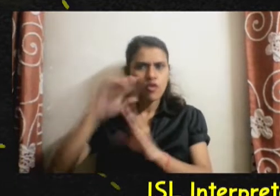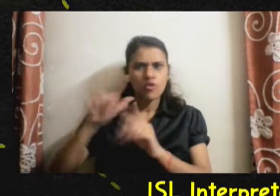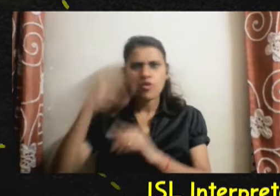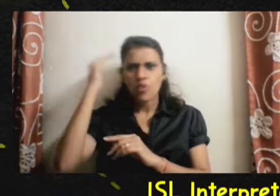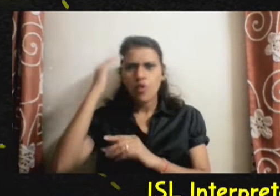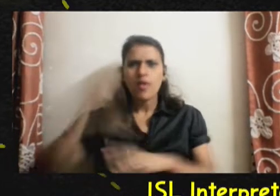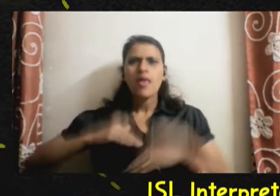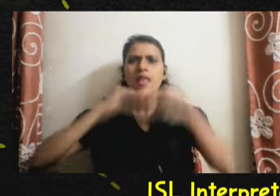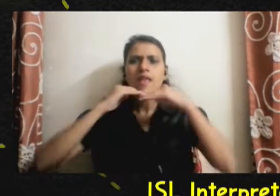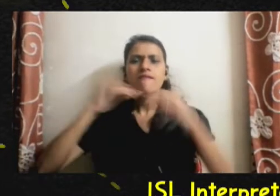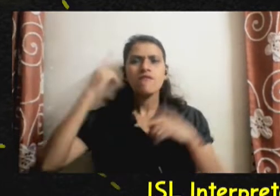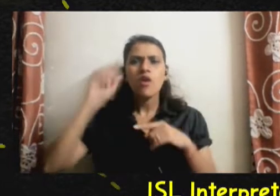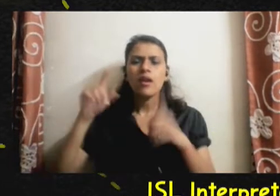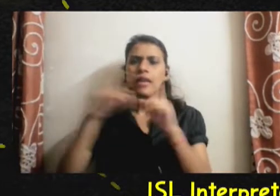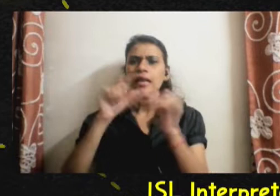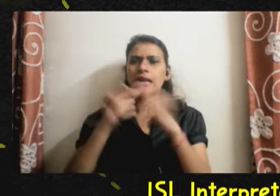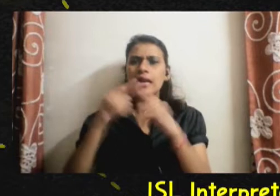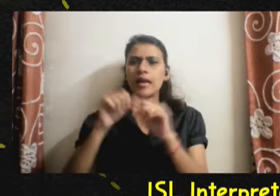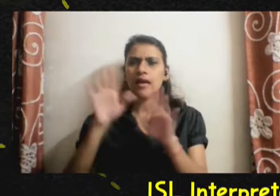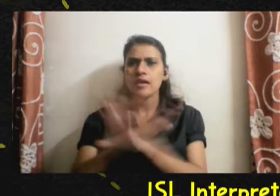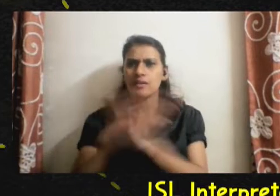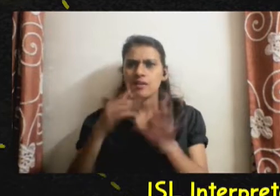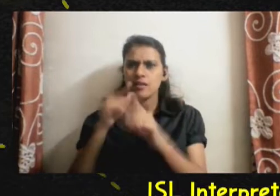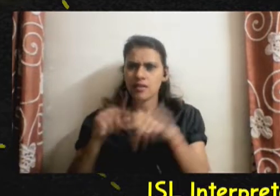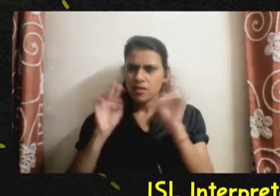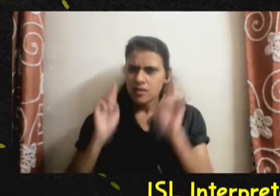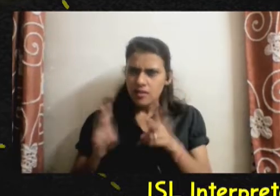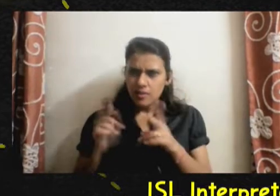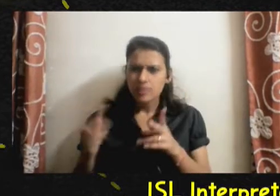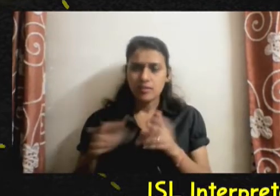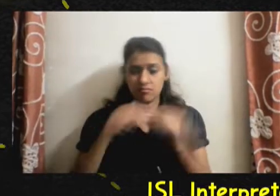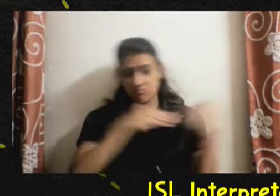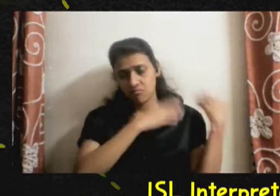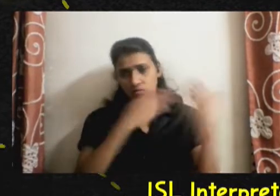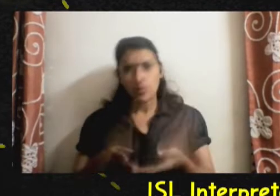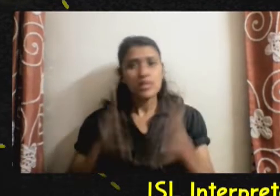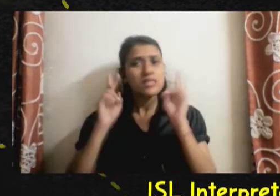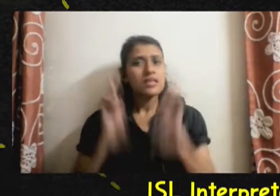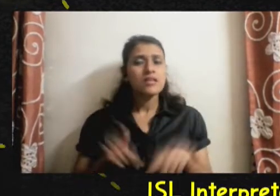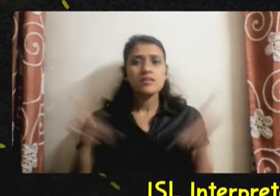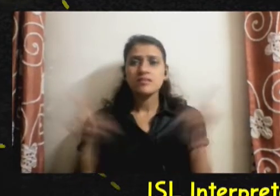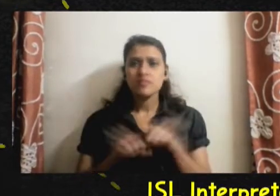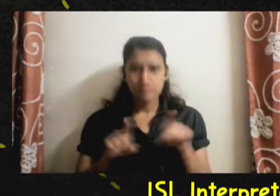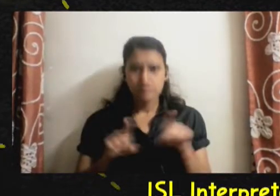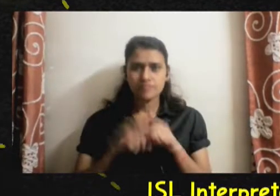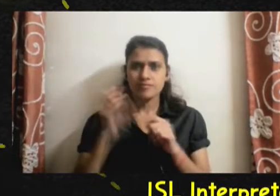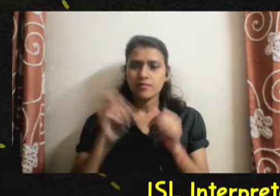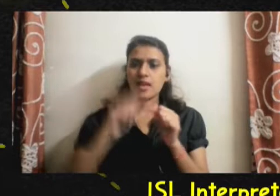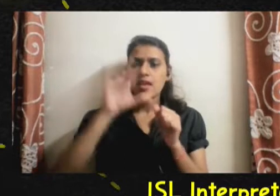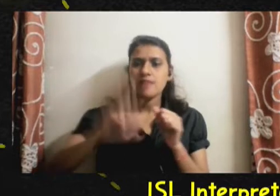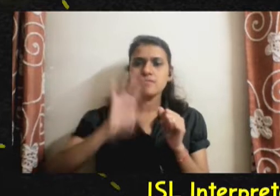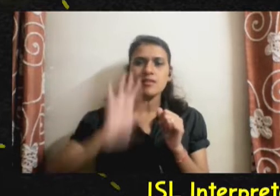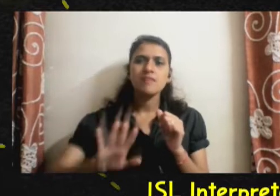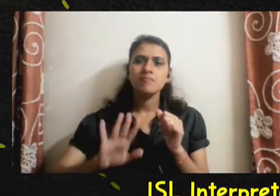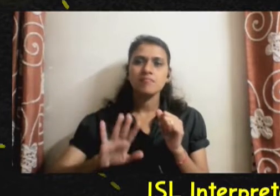going to be rich data sitting. I was concerned who's going to have access to it. Till date, a very small group of us have access to the back end,